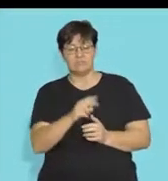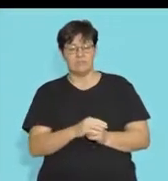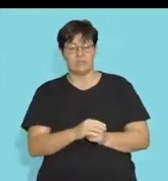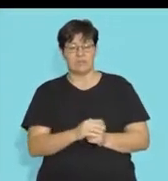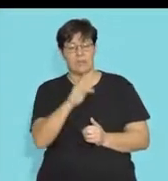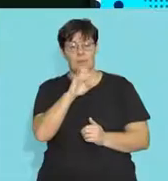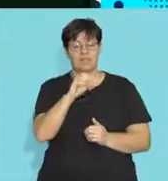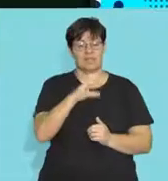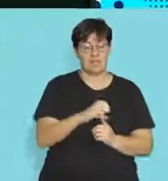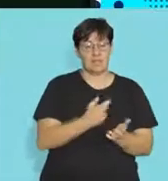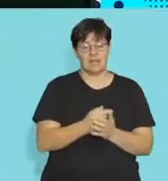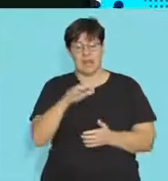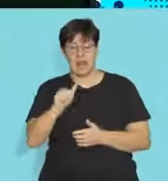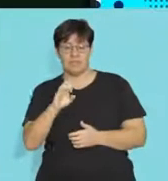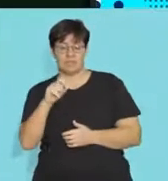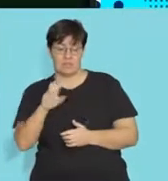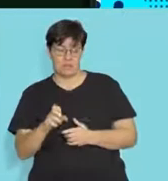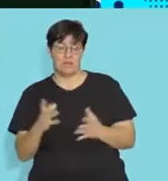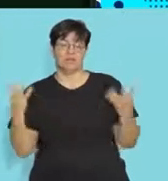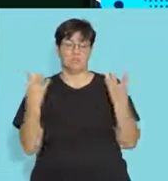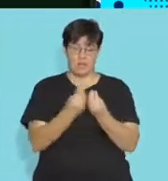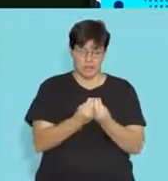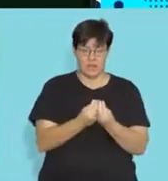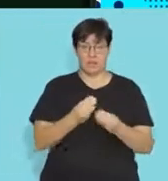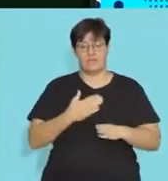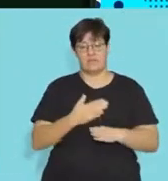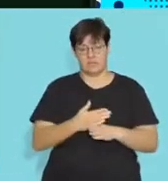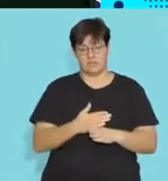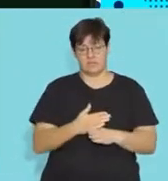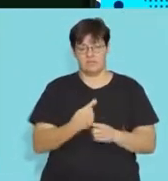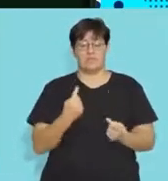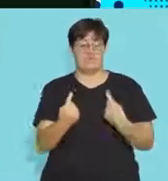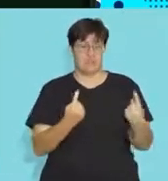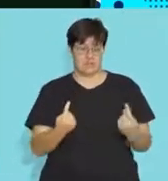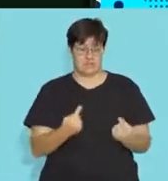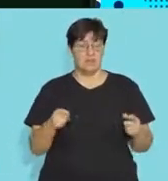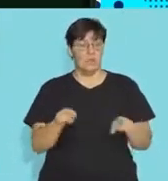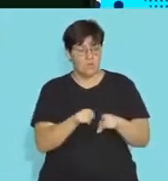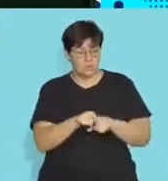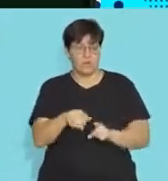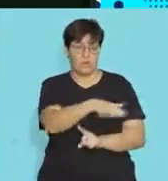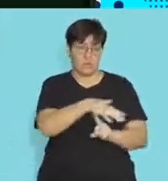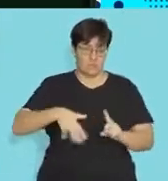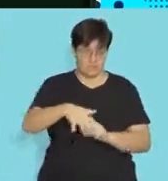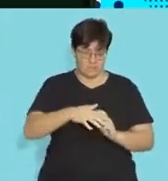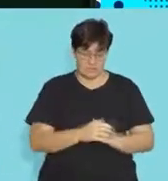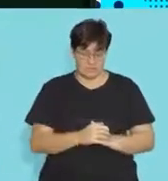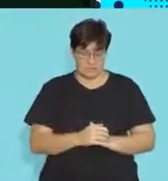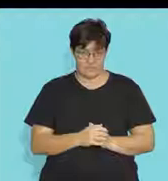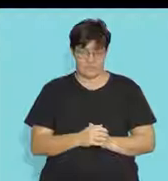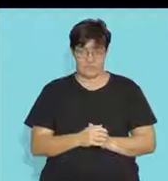looking at how the biotic factors and the abiotic factors collectively function with each other and with their